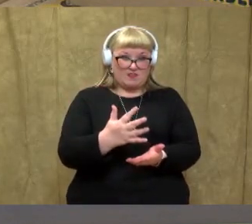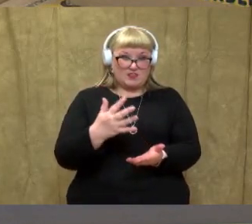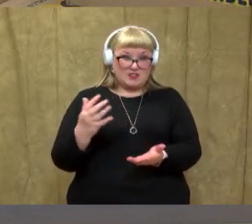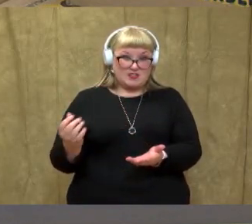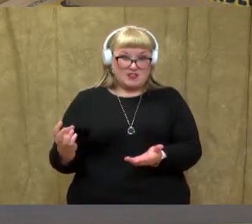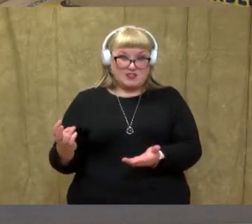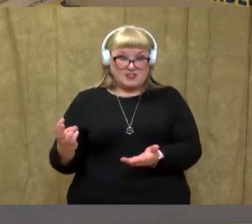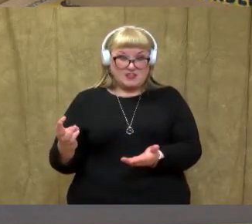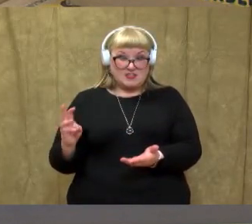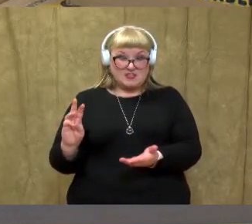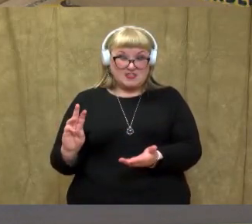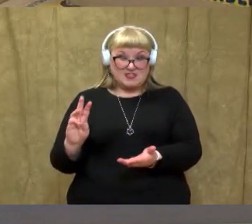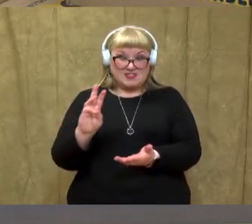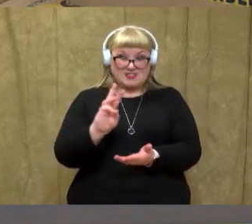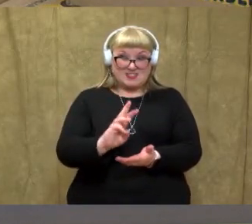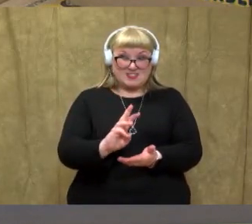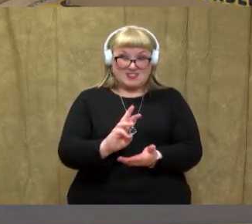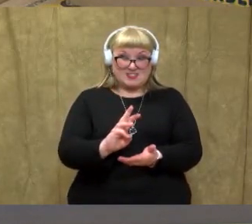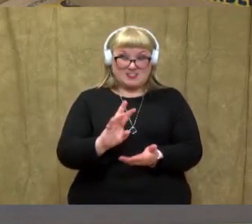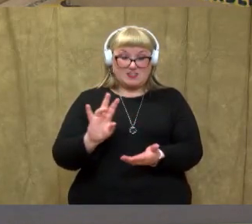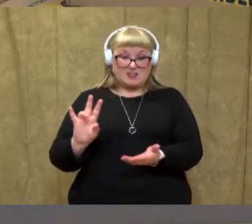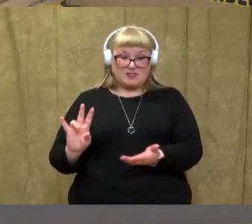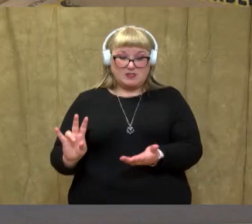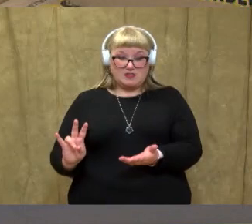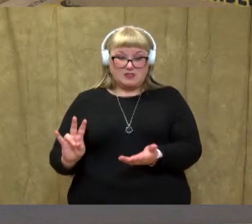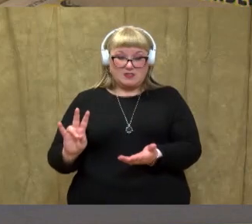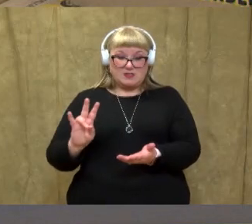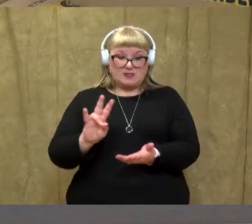5, 6,